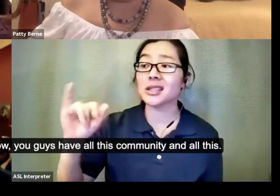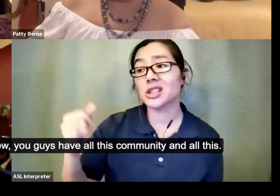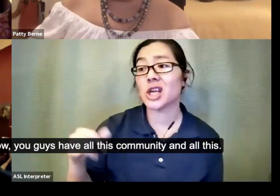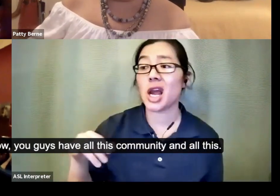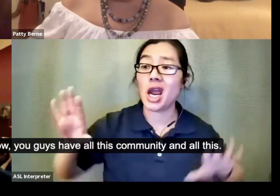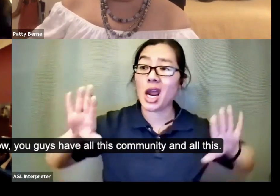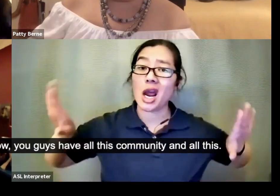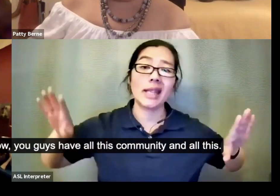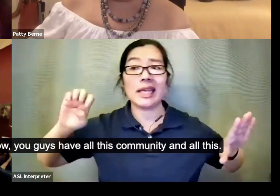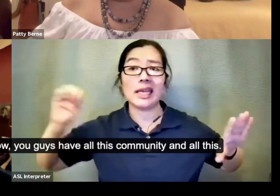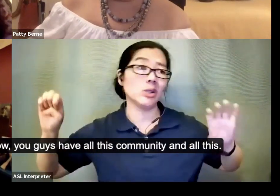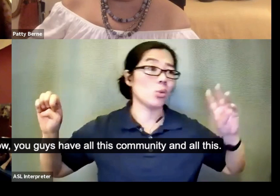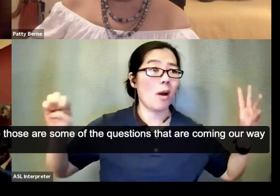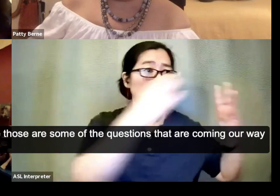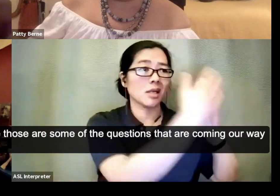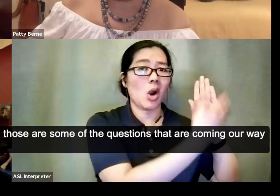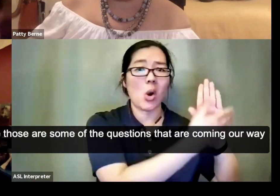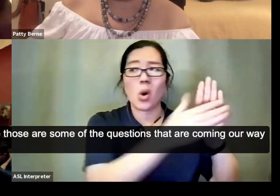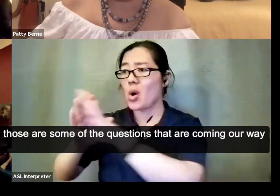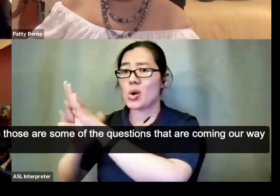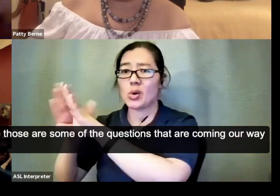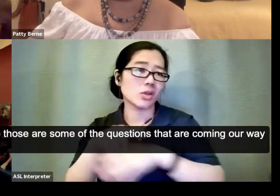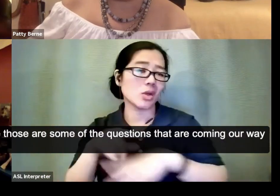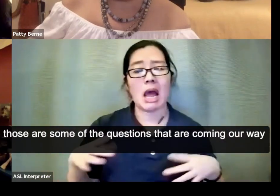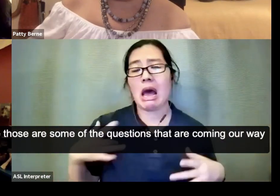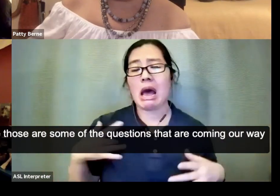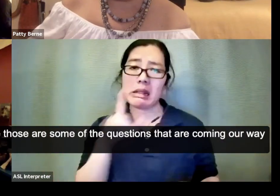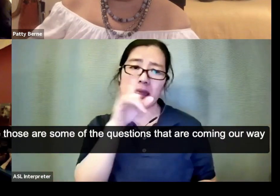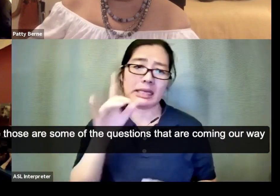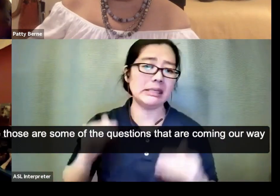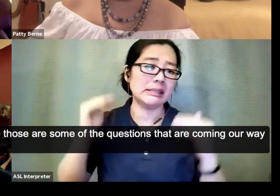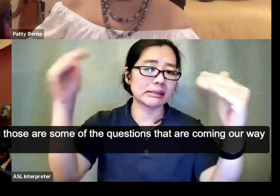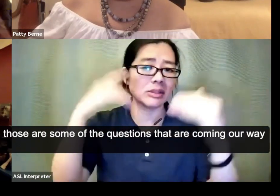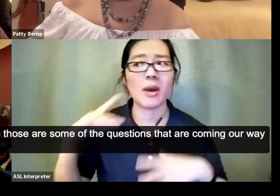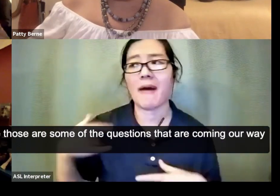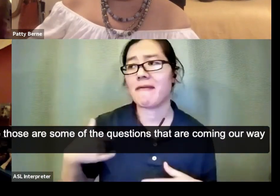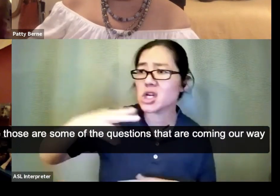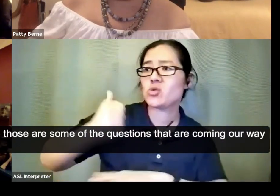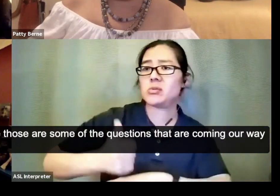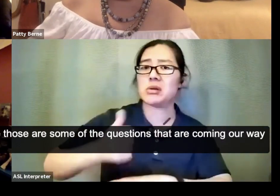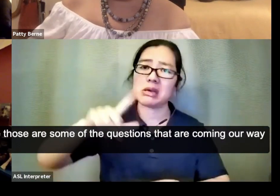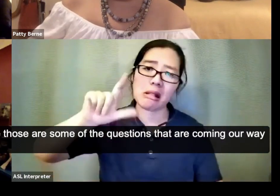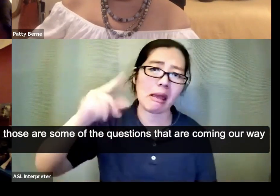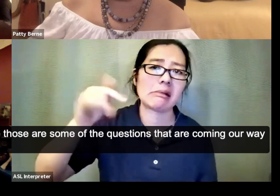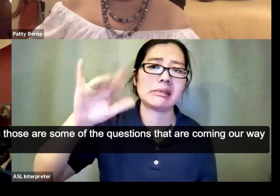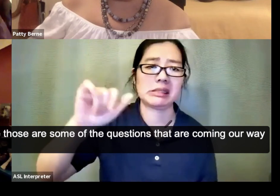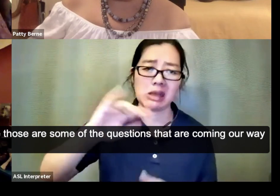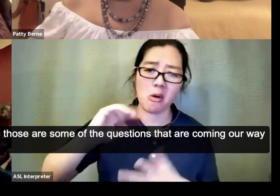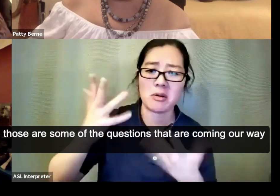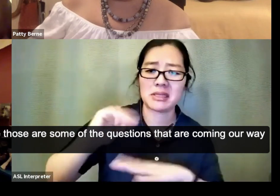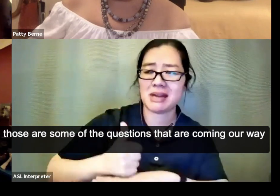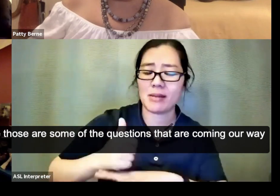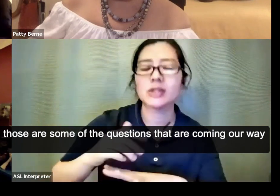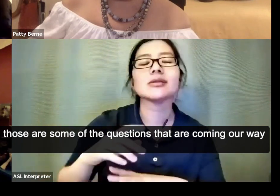this community and all this history and all this legacy. And I see those are some of the questions that are coming our way in